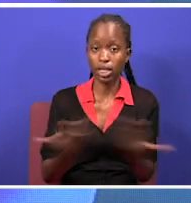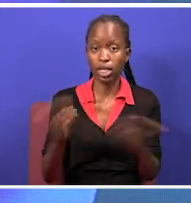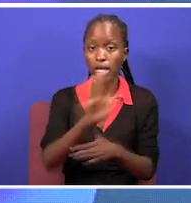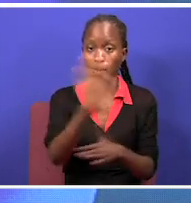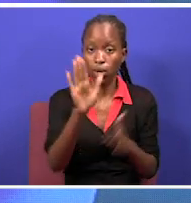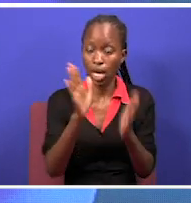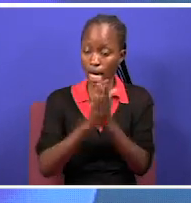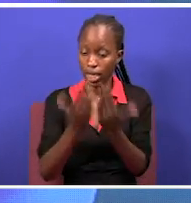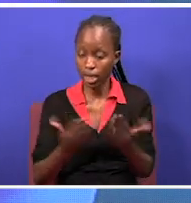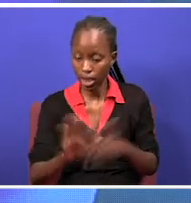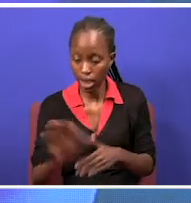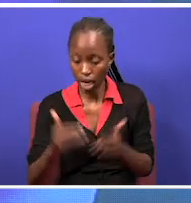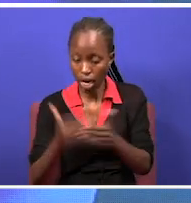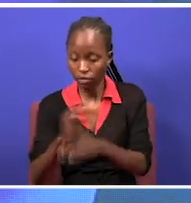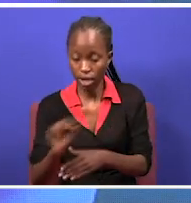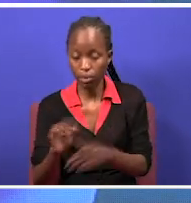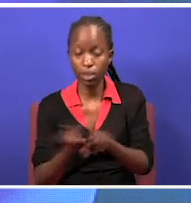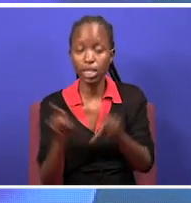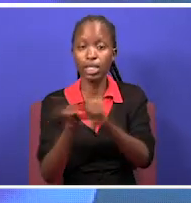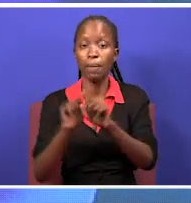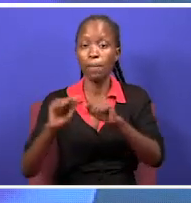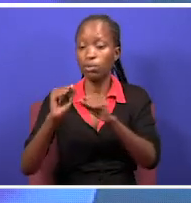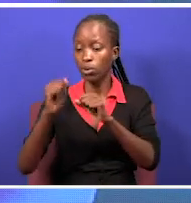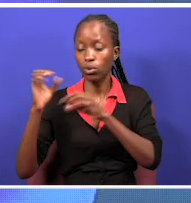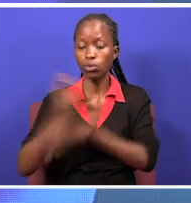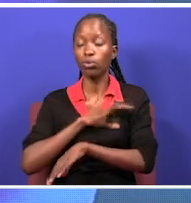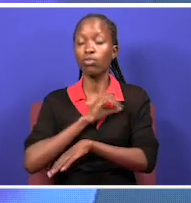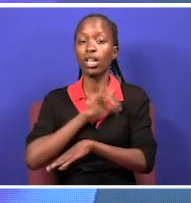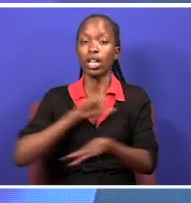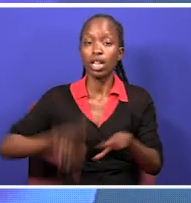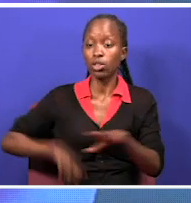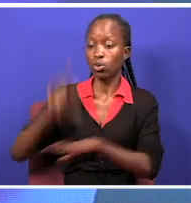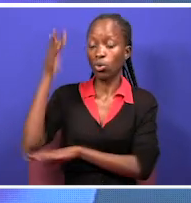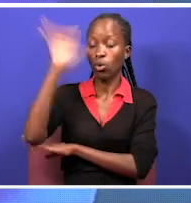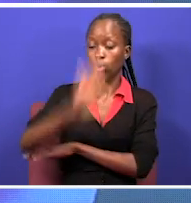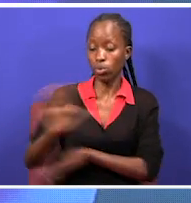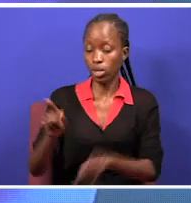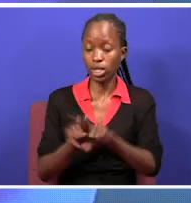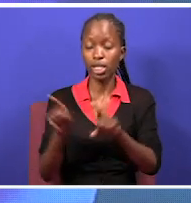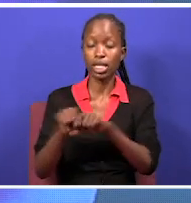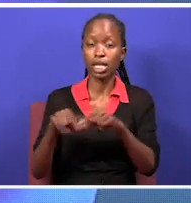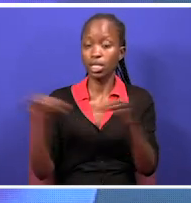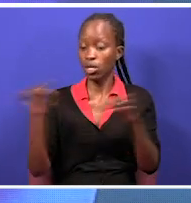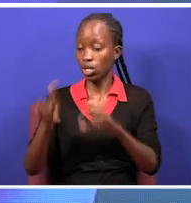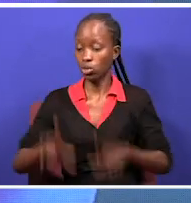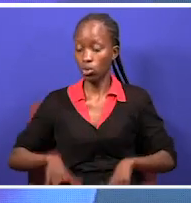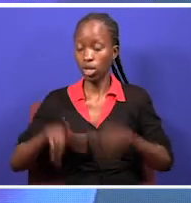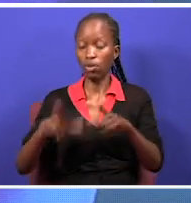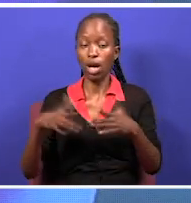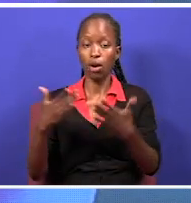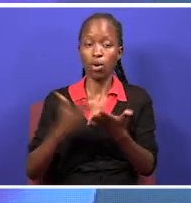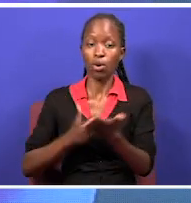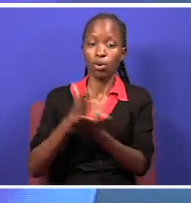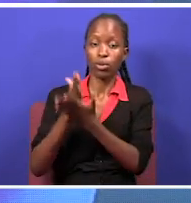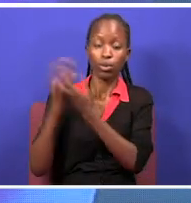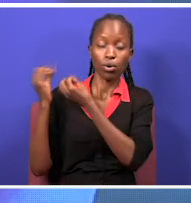their children after them may fear the Lord your God as long as you live by keeping all